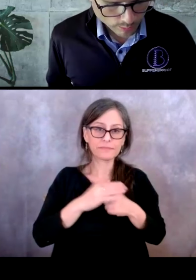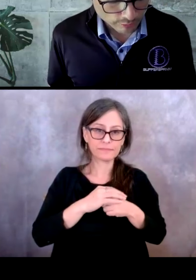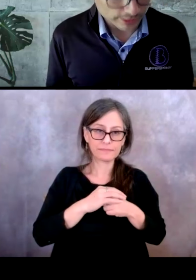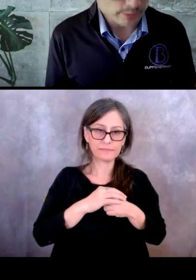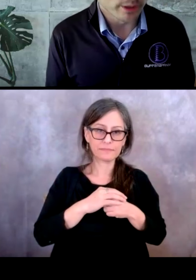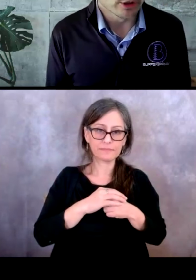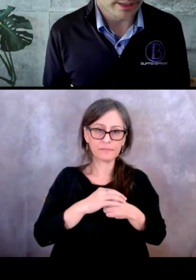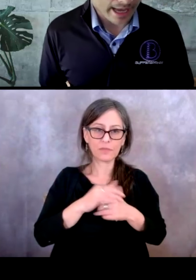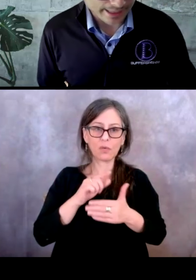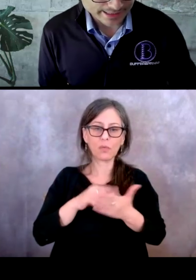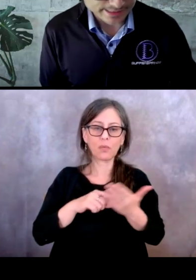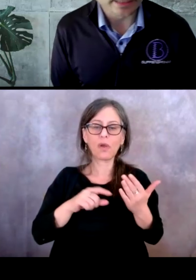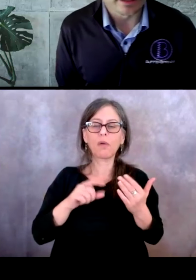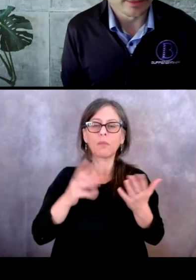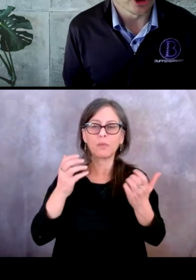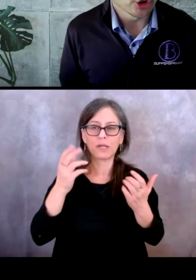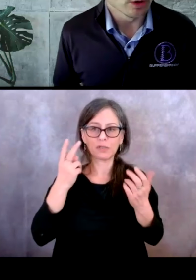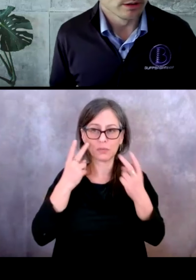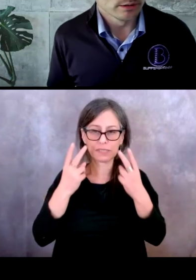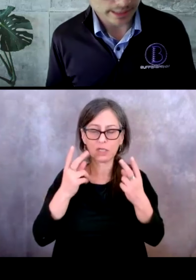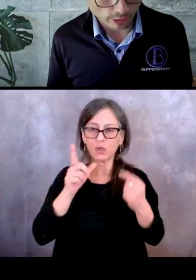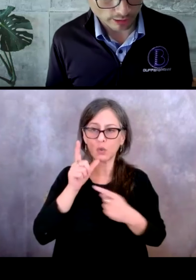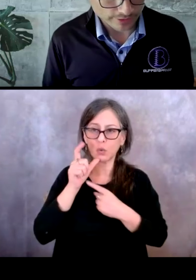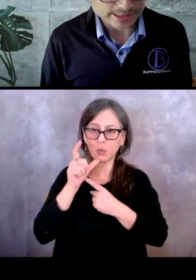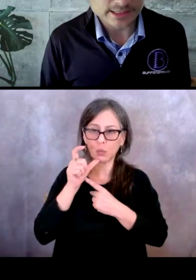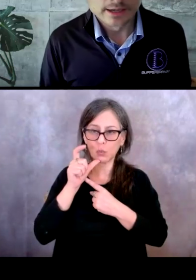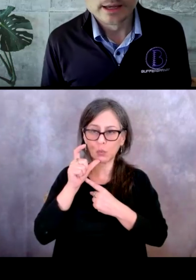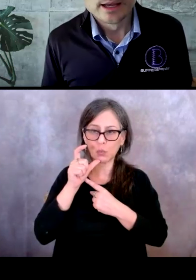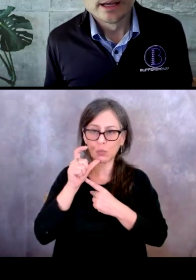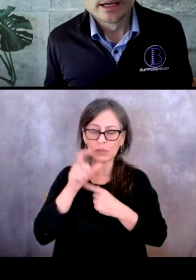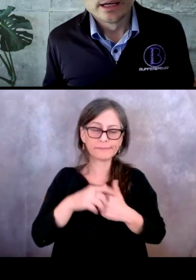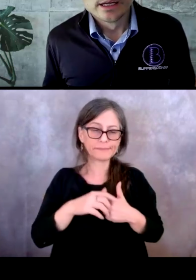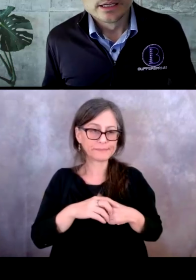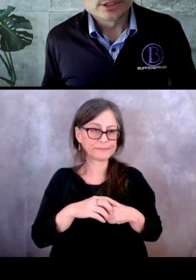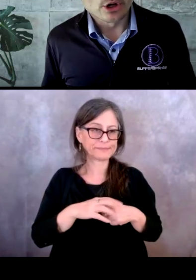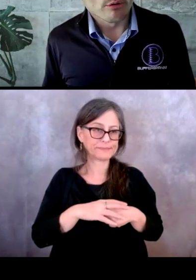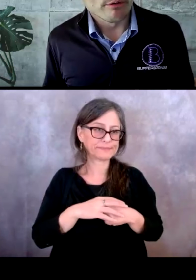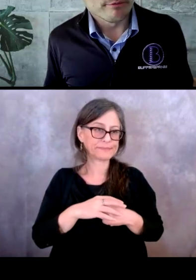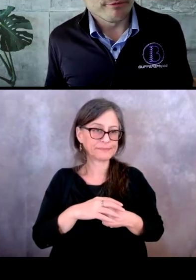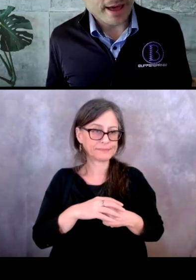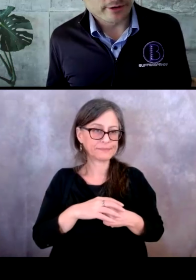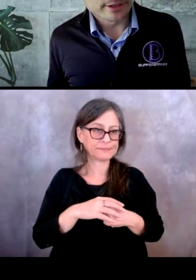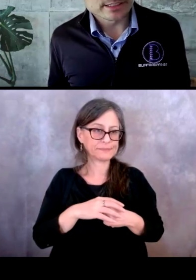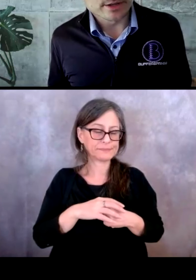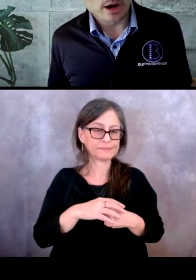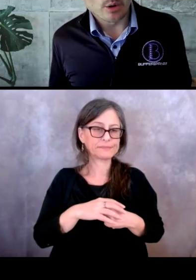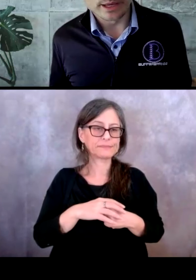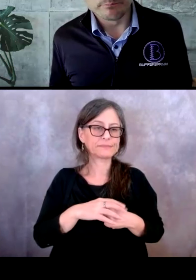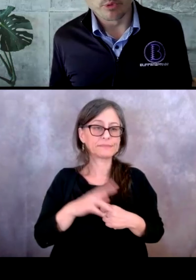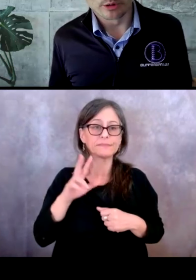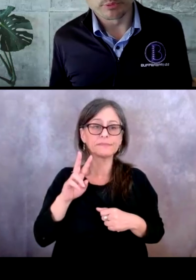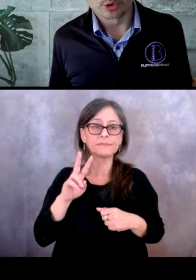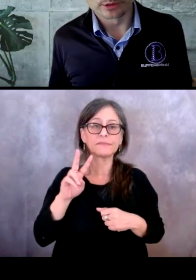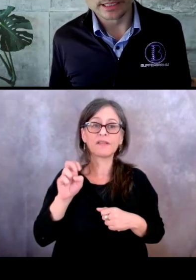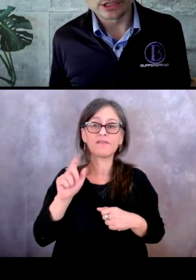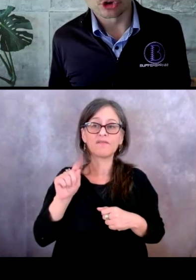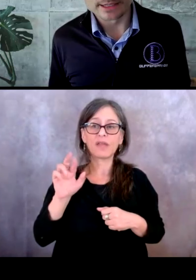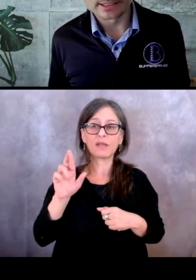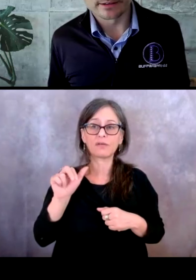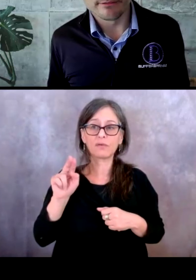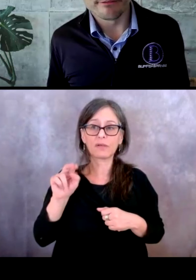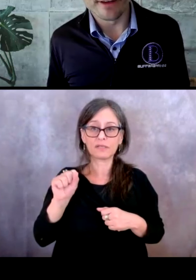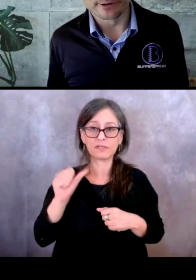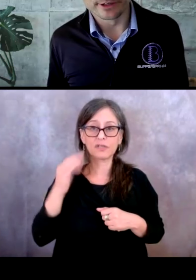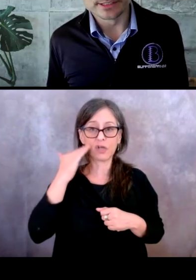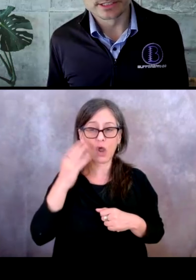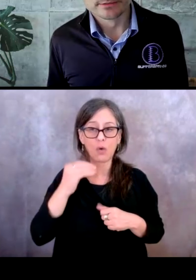So what we really want to look at is the who in all of this. So veterans know, and more importantly,